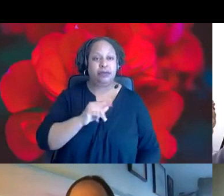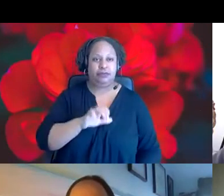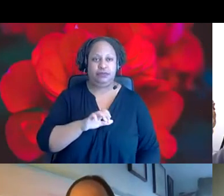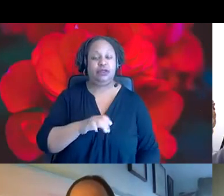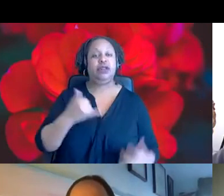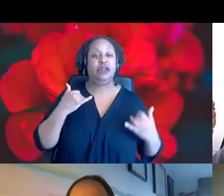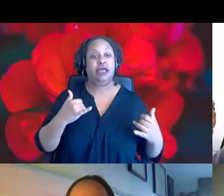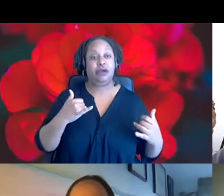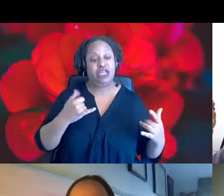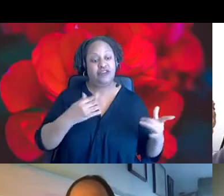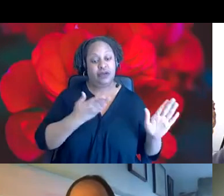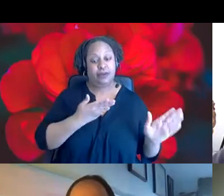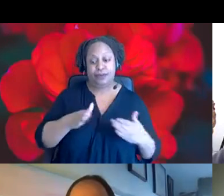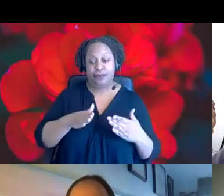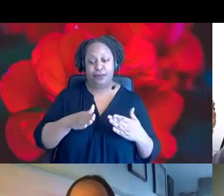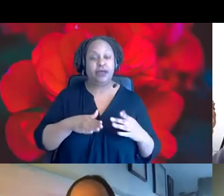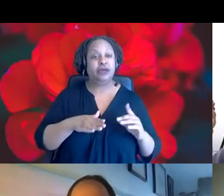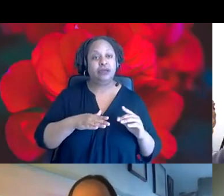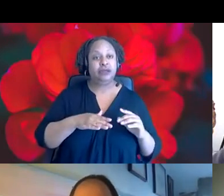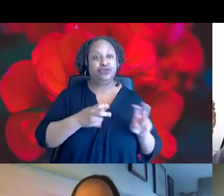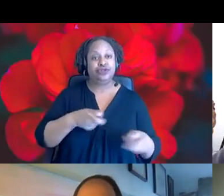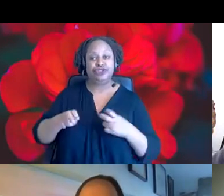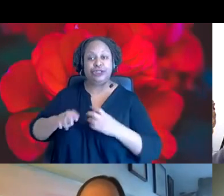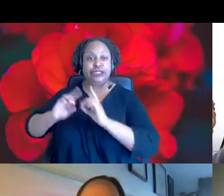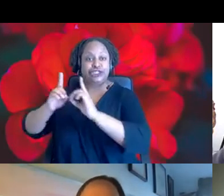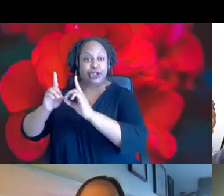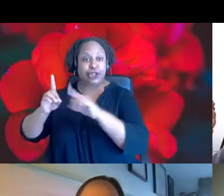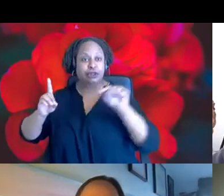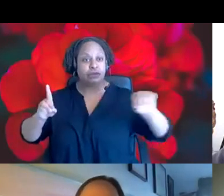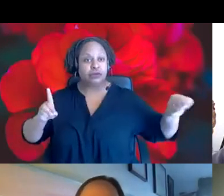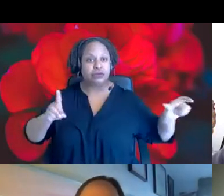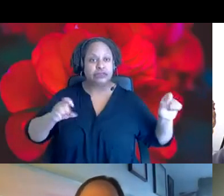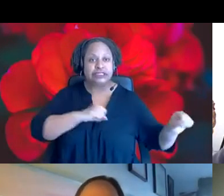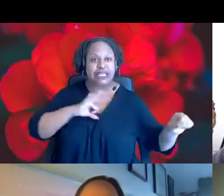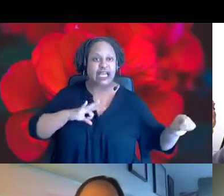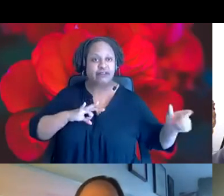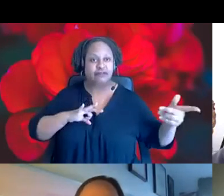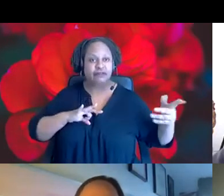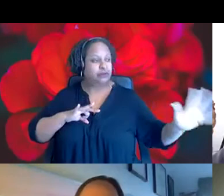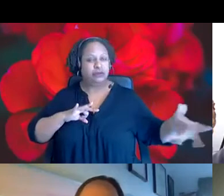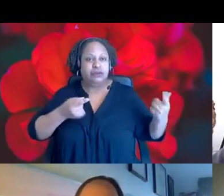people in these roles are not left behind as we get all excited about digital spaces.